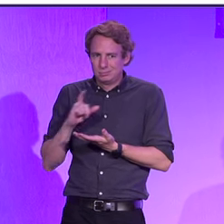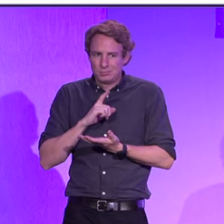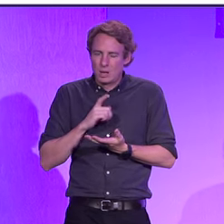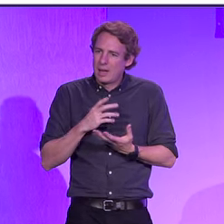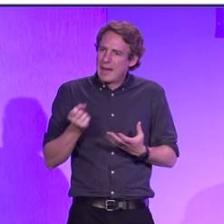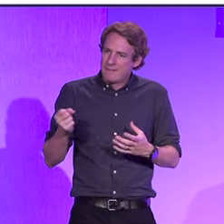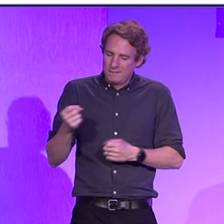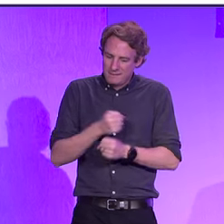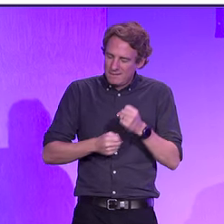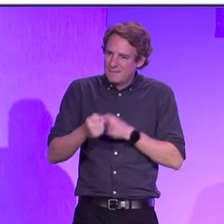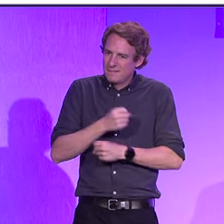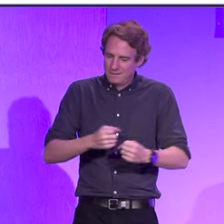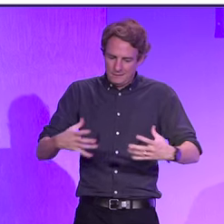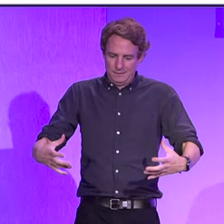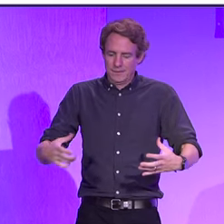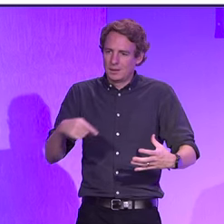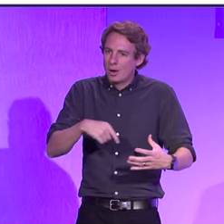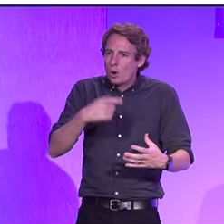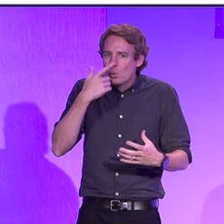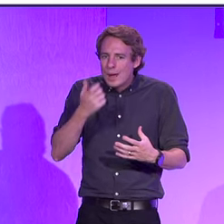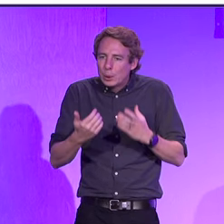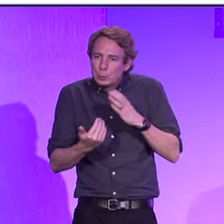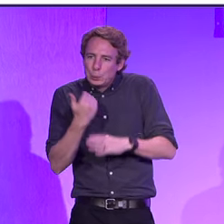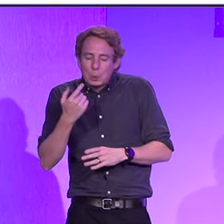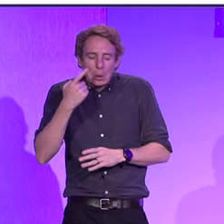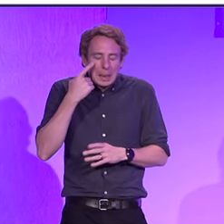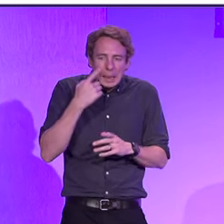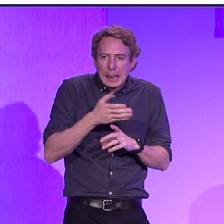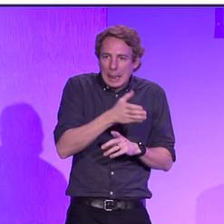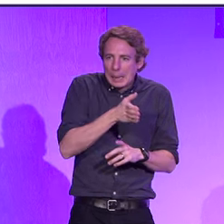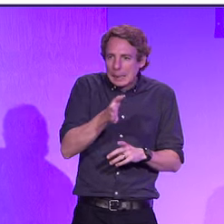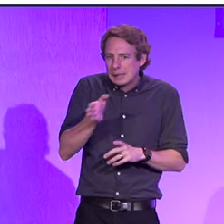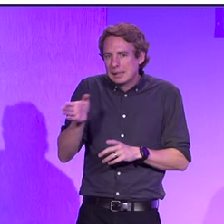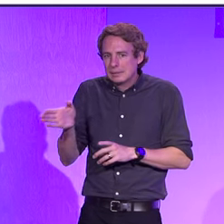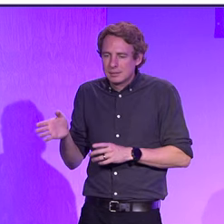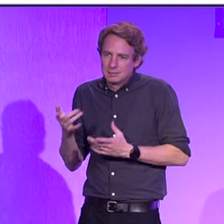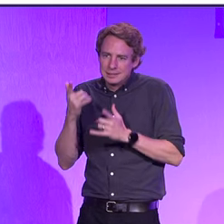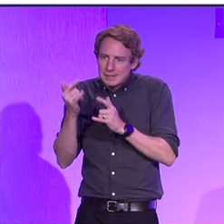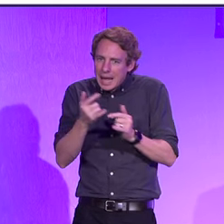with new flavors of fruits and tooling and linting and testing. So,